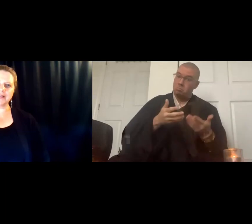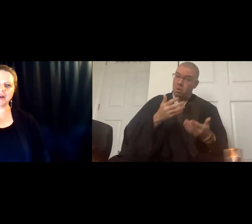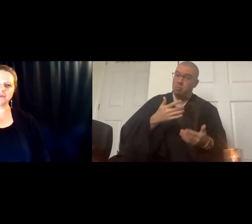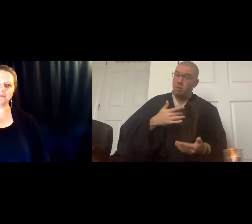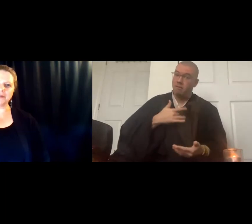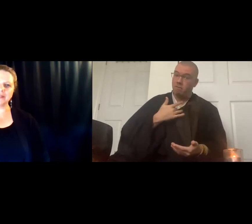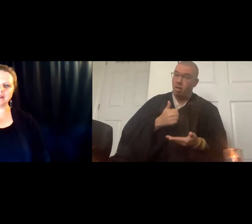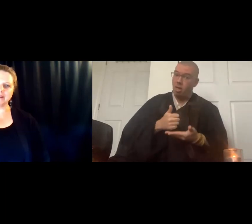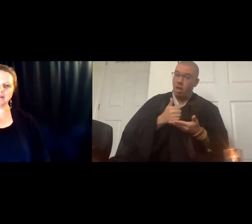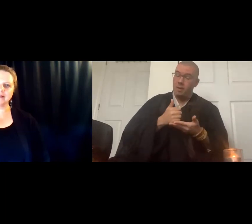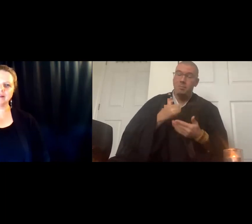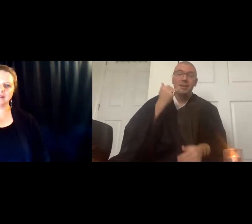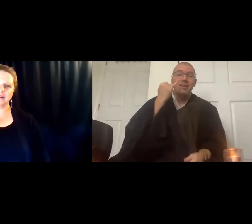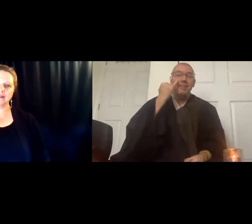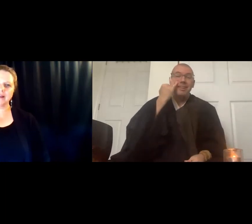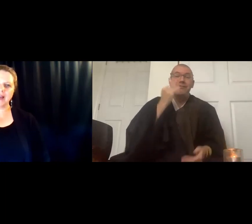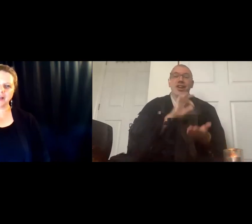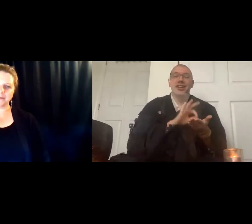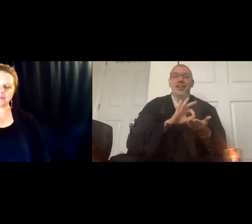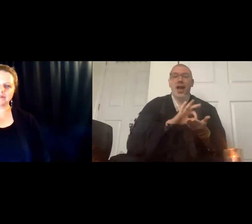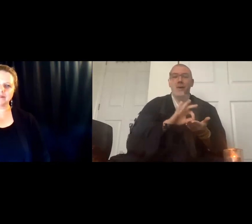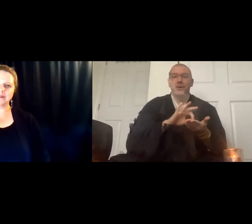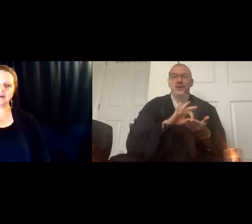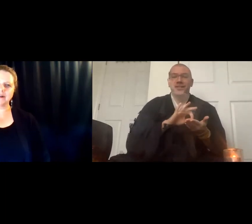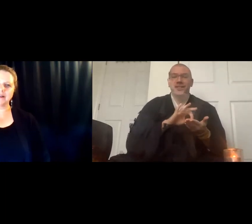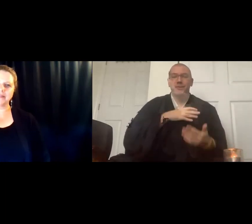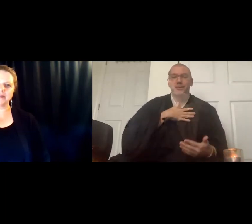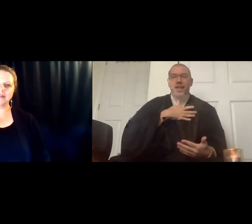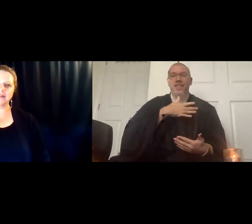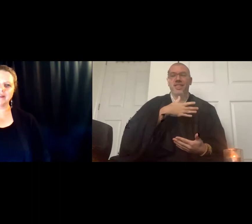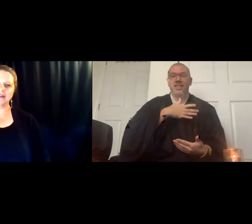So that's how the breathing helps.